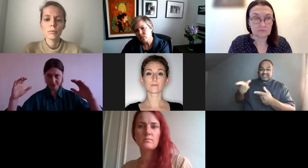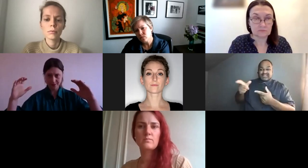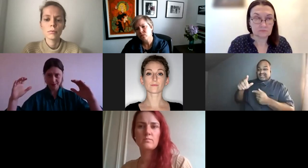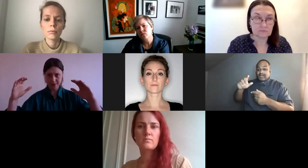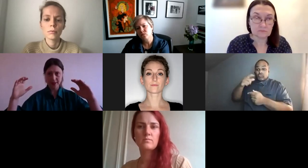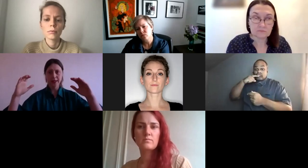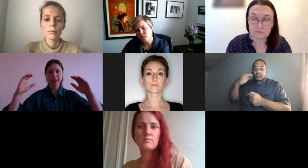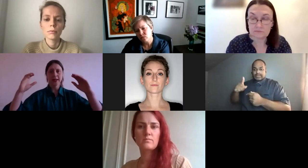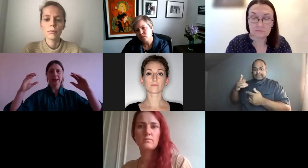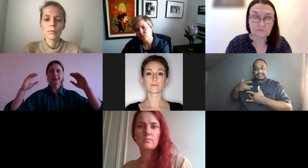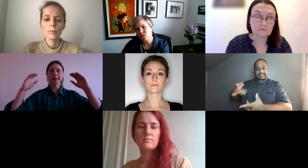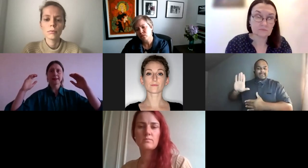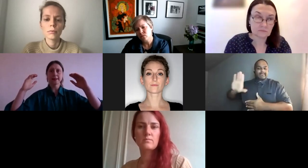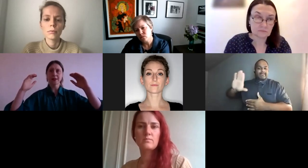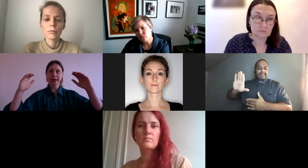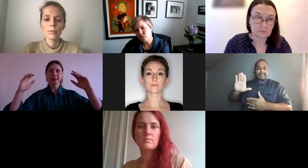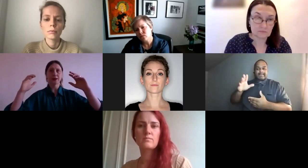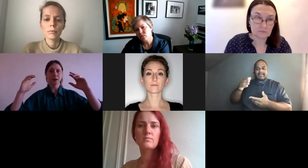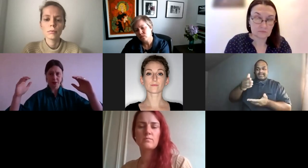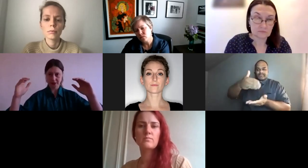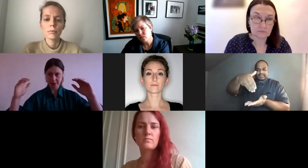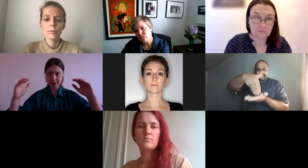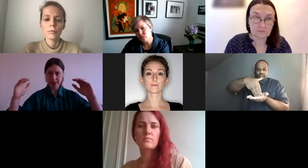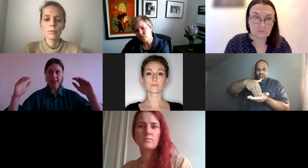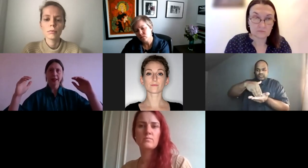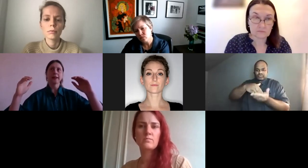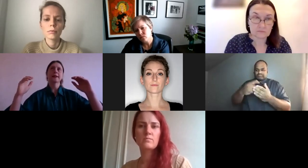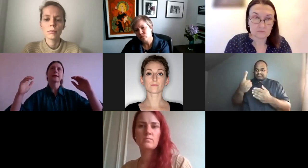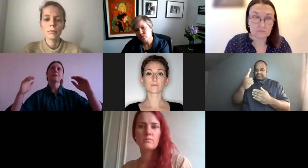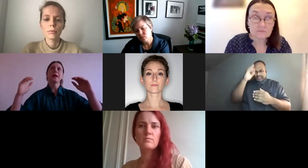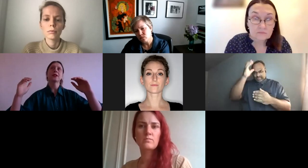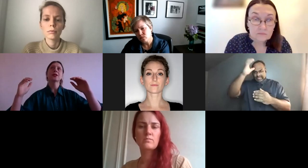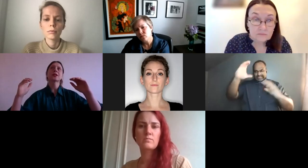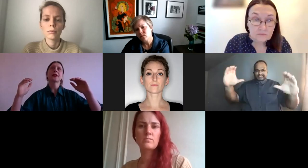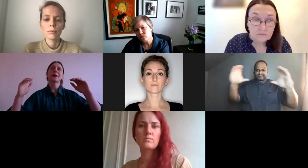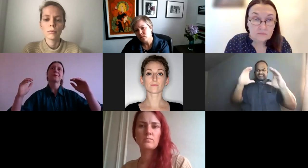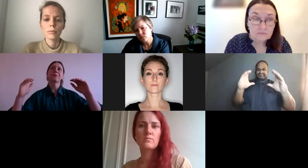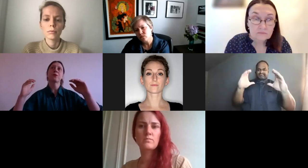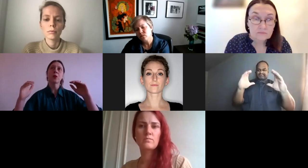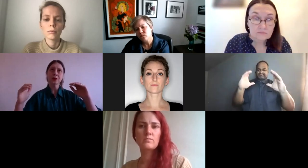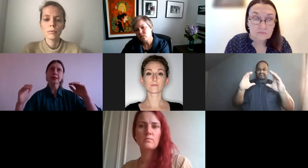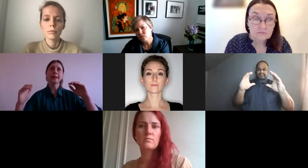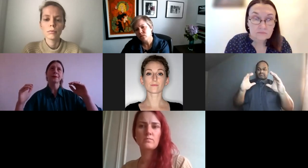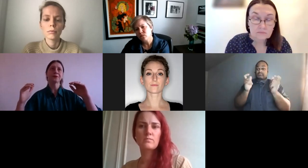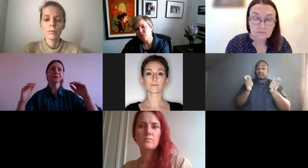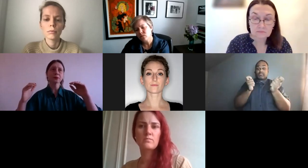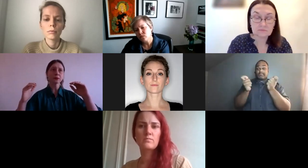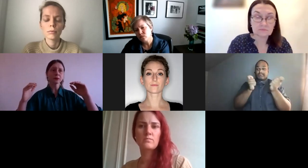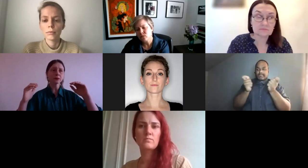centralized. It's a centralized concept. It's managed